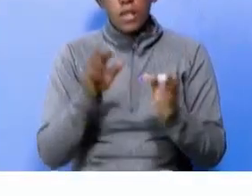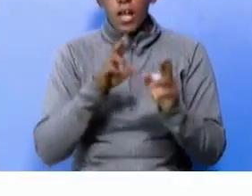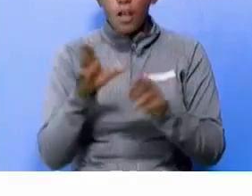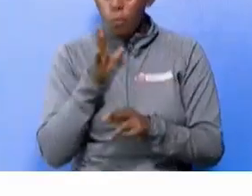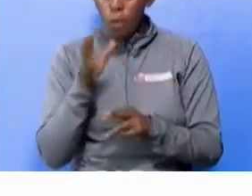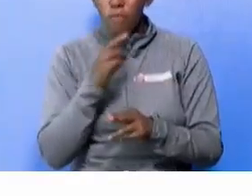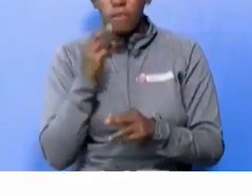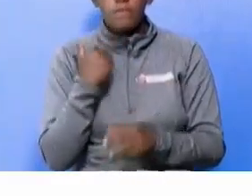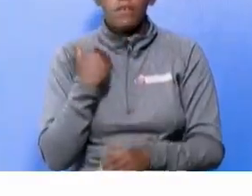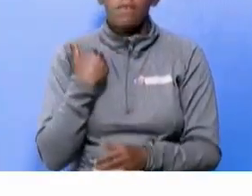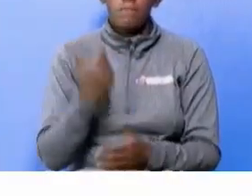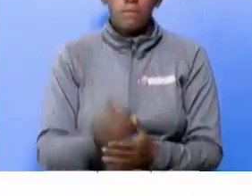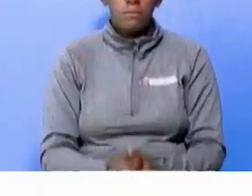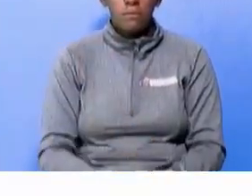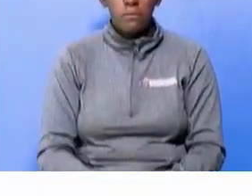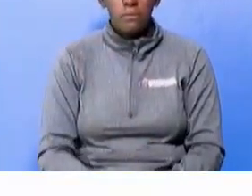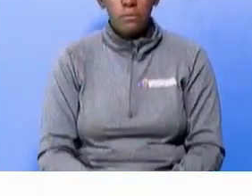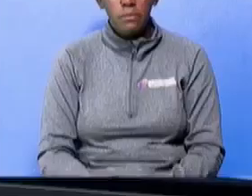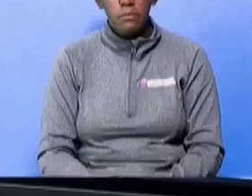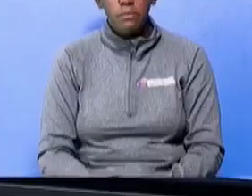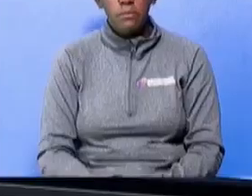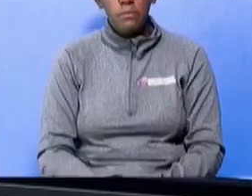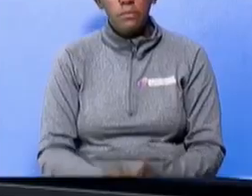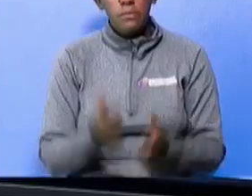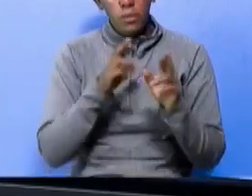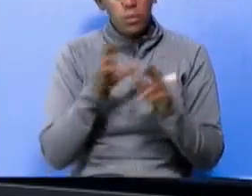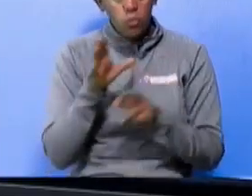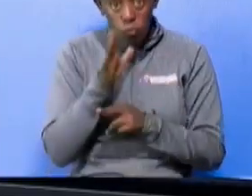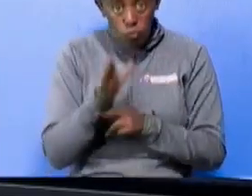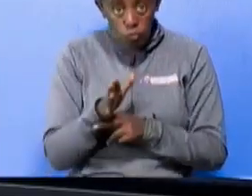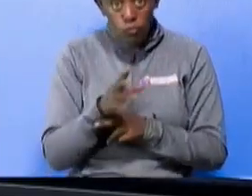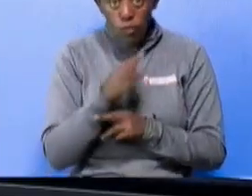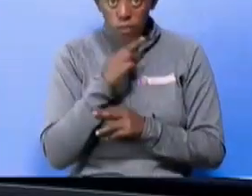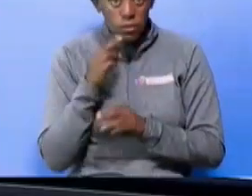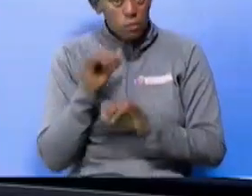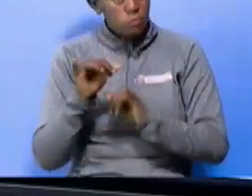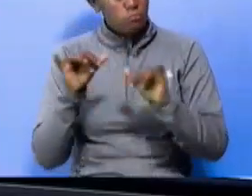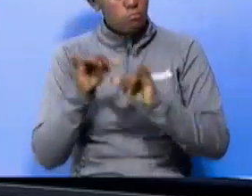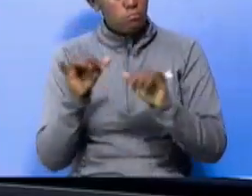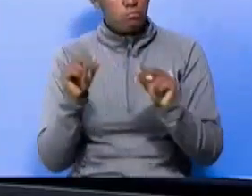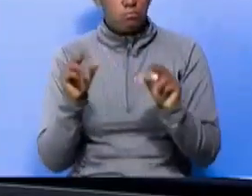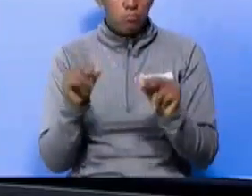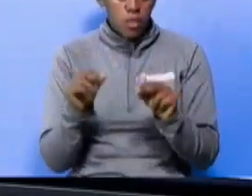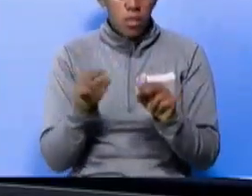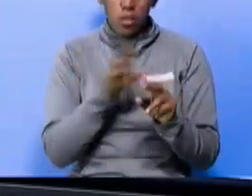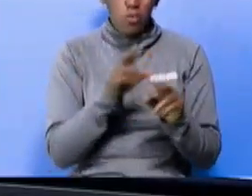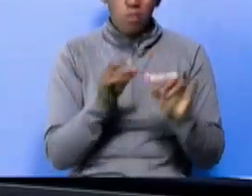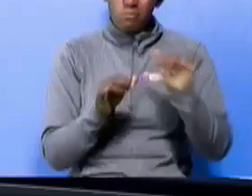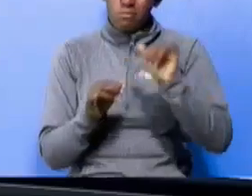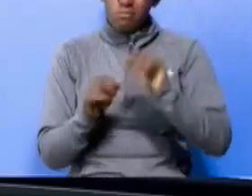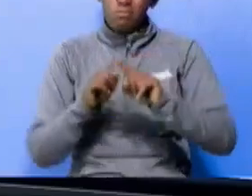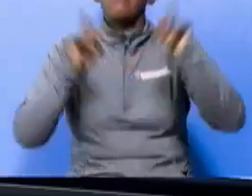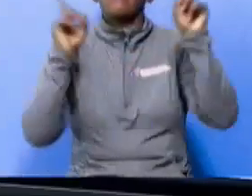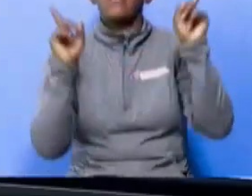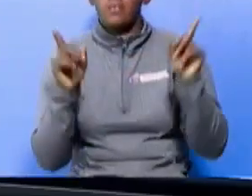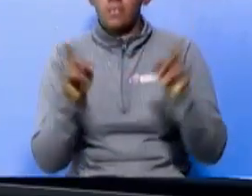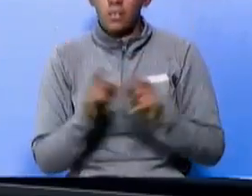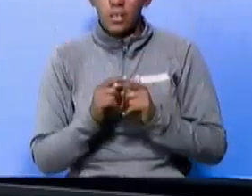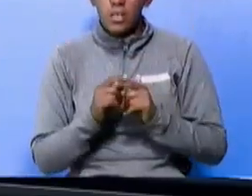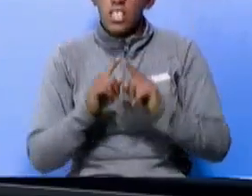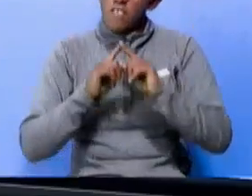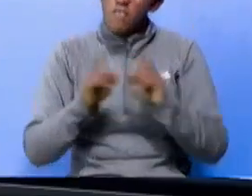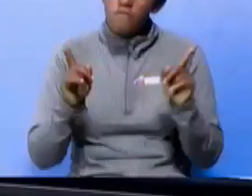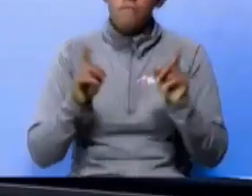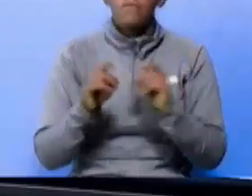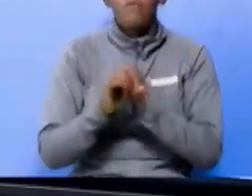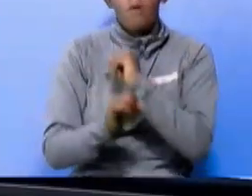one. Regular verbs are not verbs like regular one. Irregulars are different with their